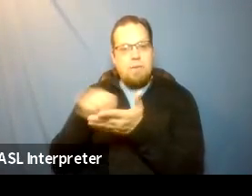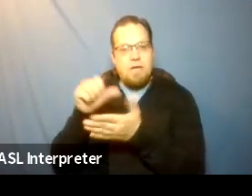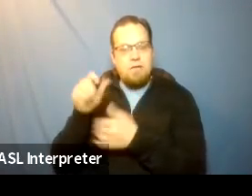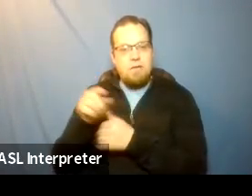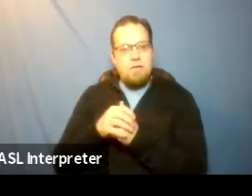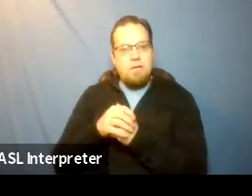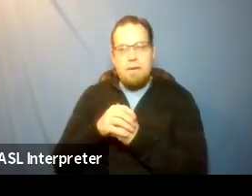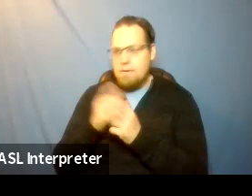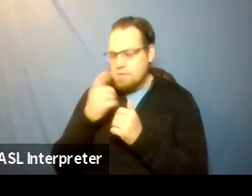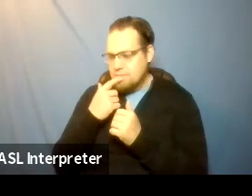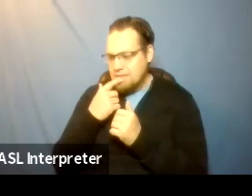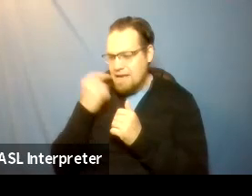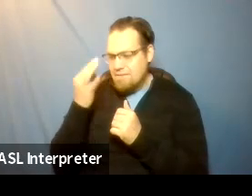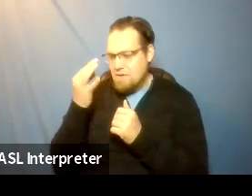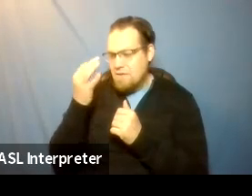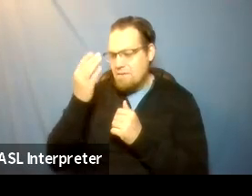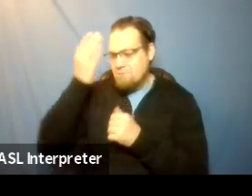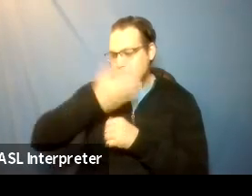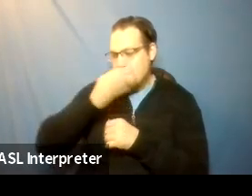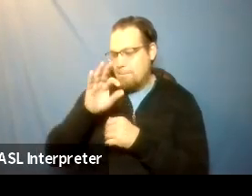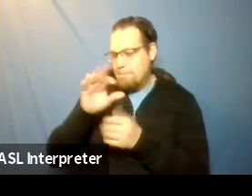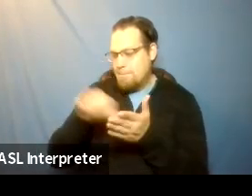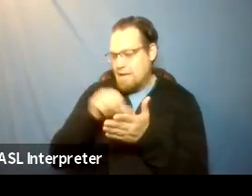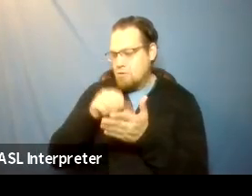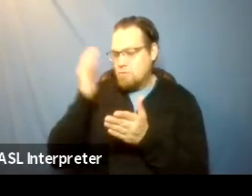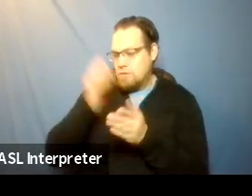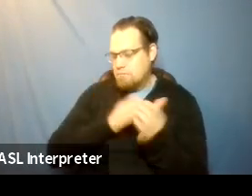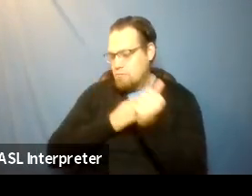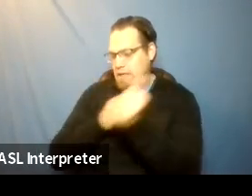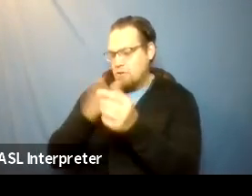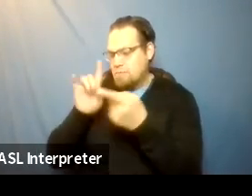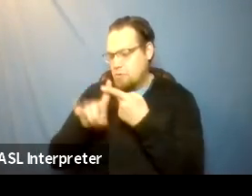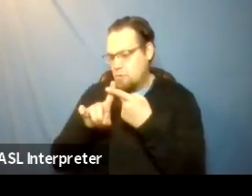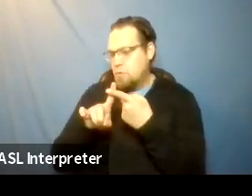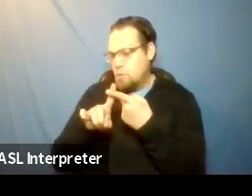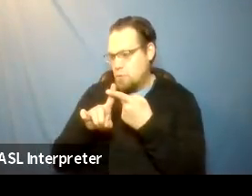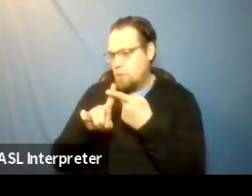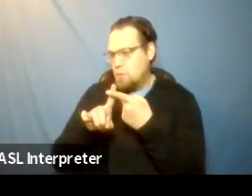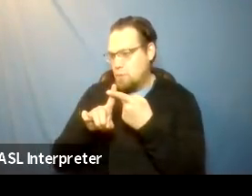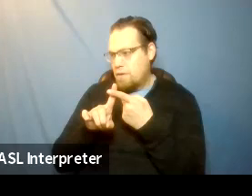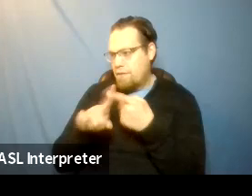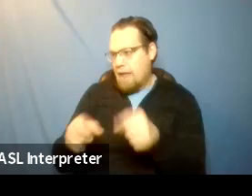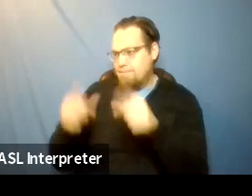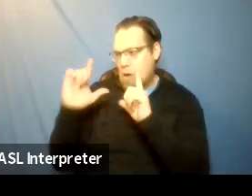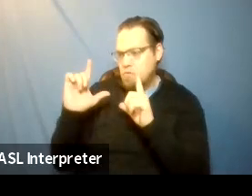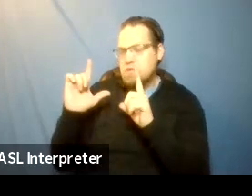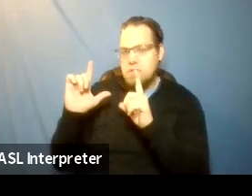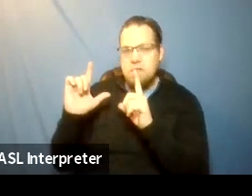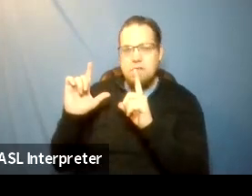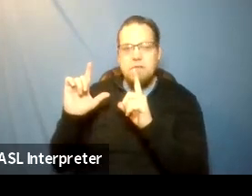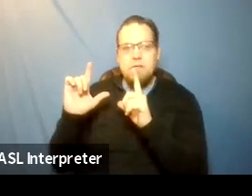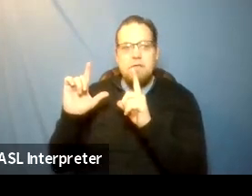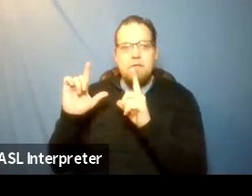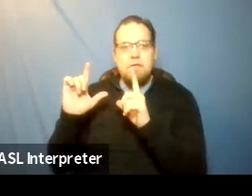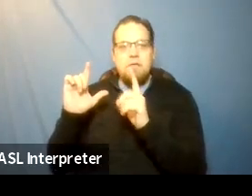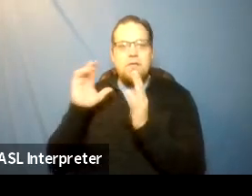Oh, gee. If you go to the front page of the website, it will direct them directly to the post. And we have Because it's FAQs on posted. there.